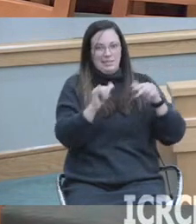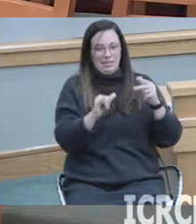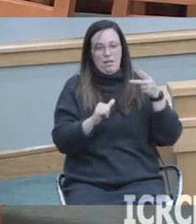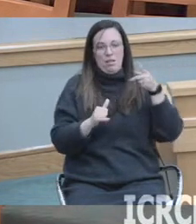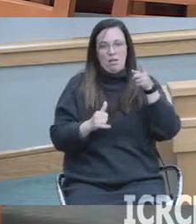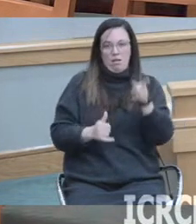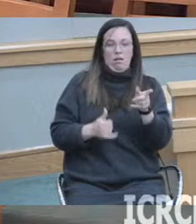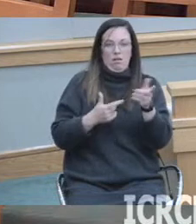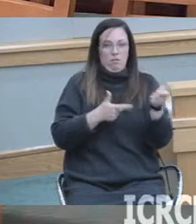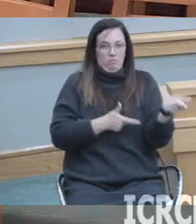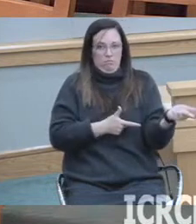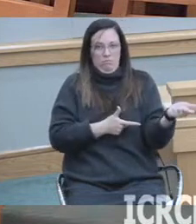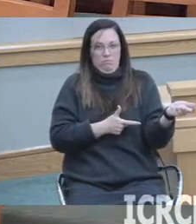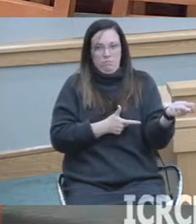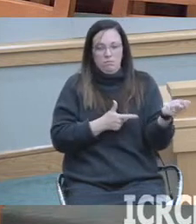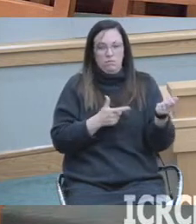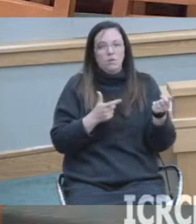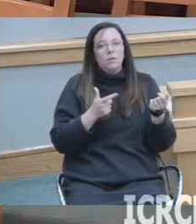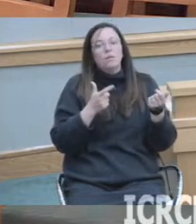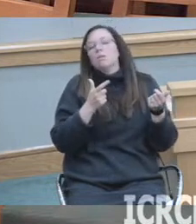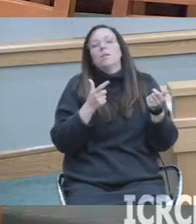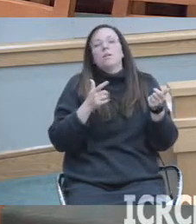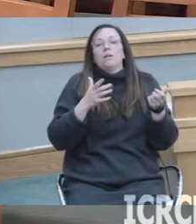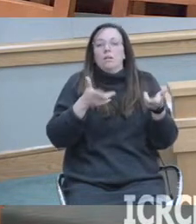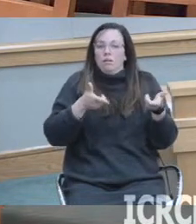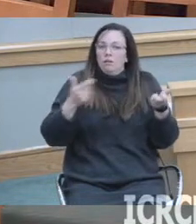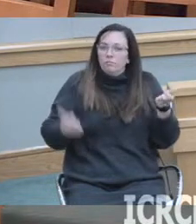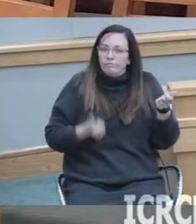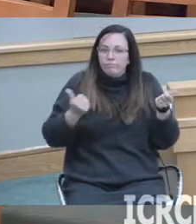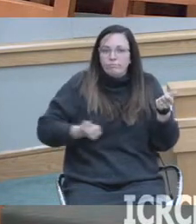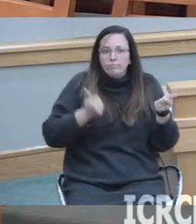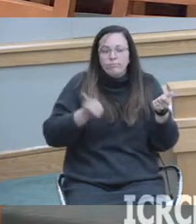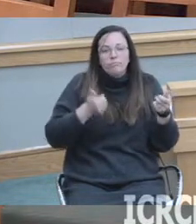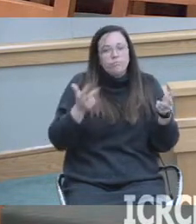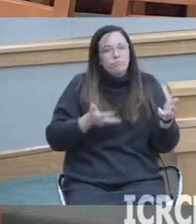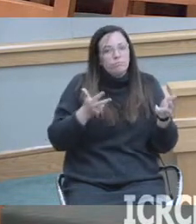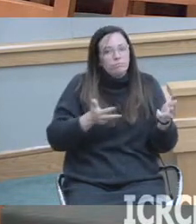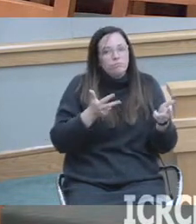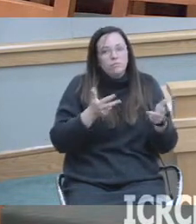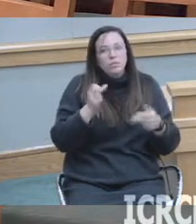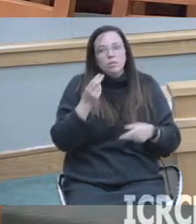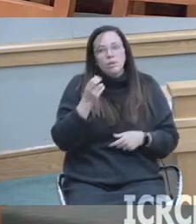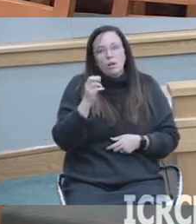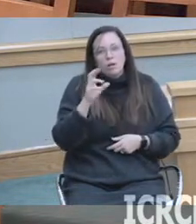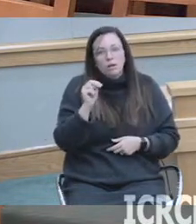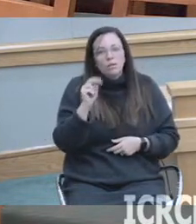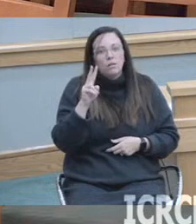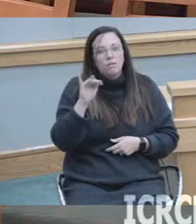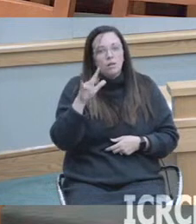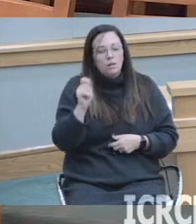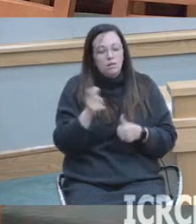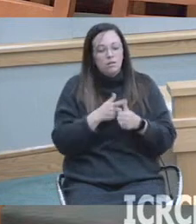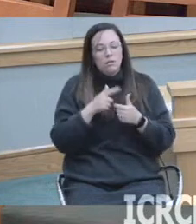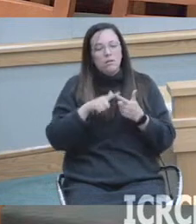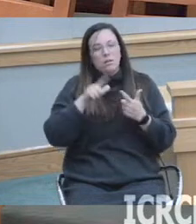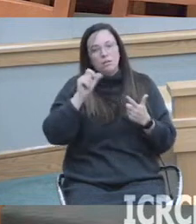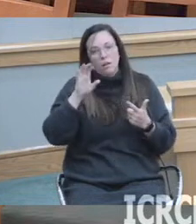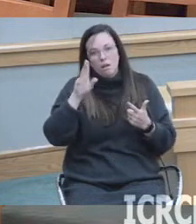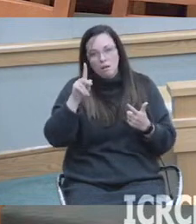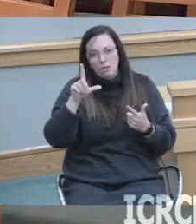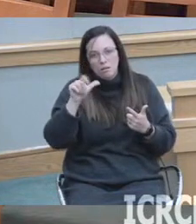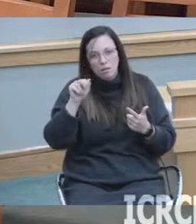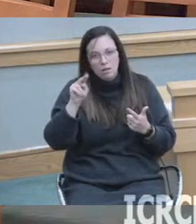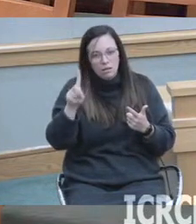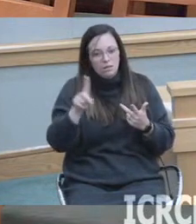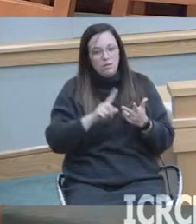window. A chase ensued involving Sharonville, Lockland, and Amberley Village that went all the way